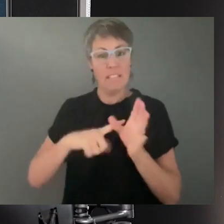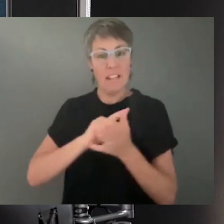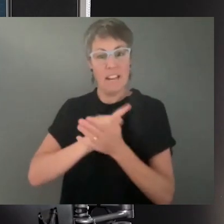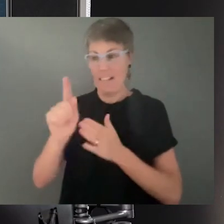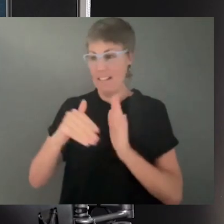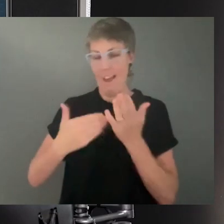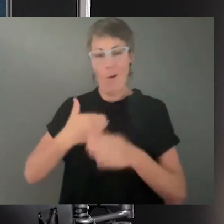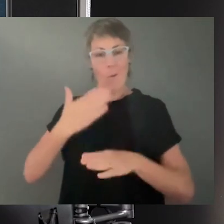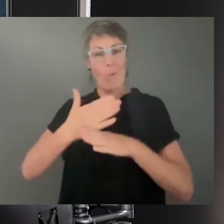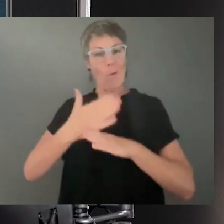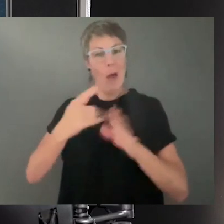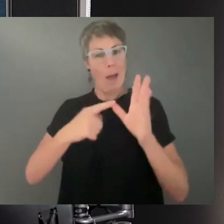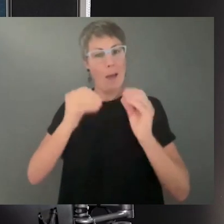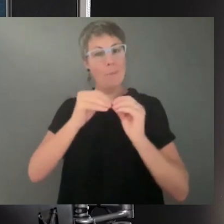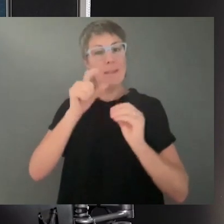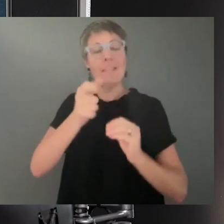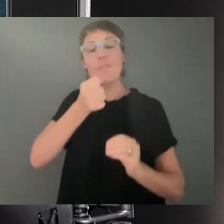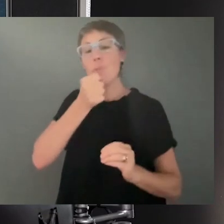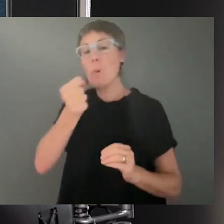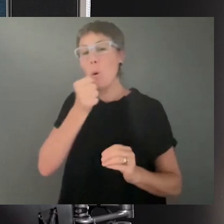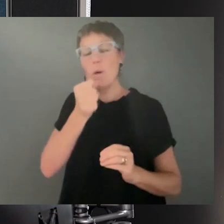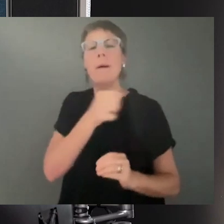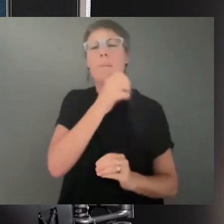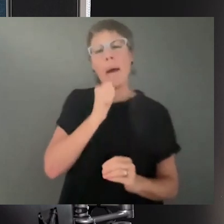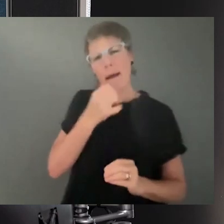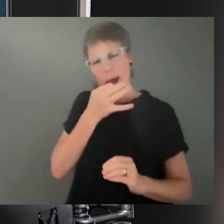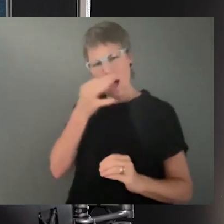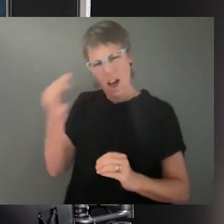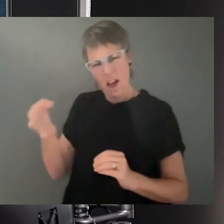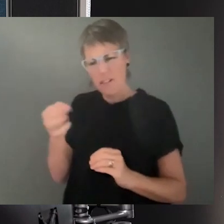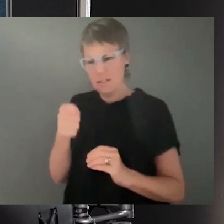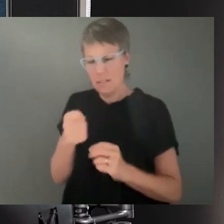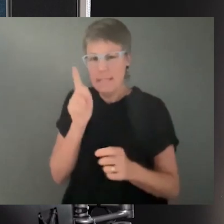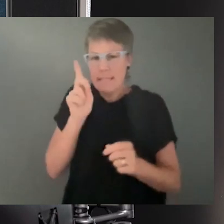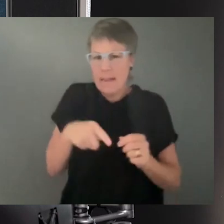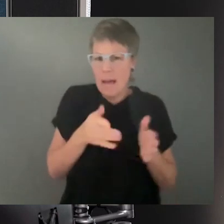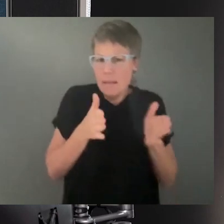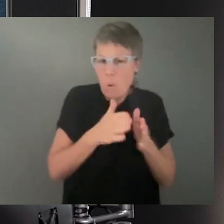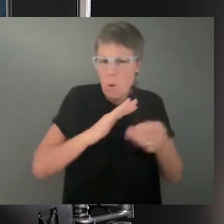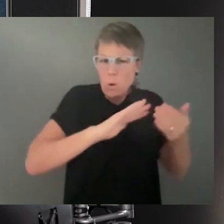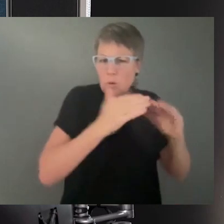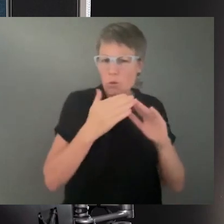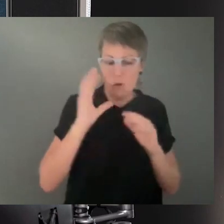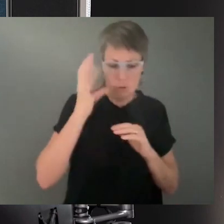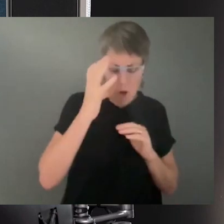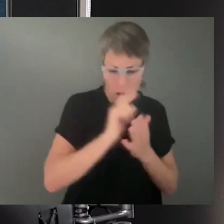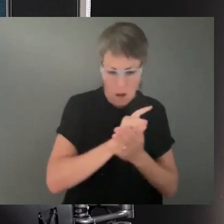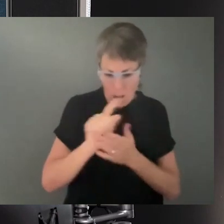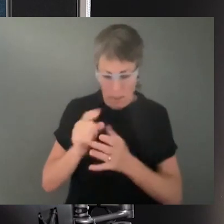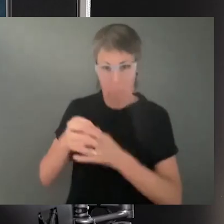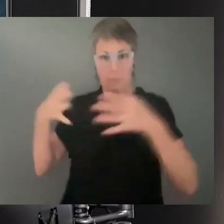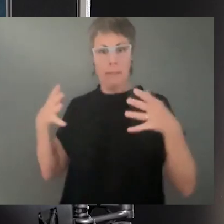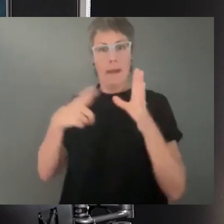14, 15 years later. What was the challenges you faced in, I guess, moving over from community radio